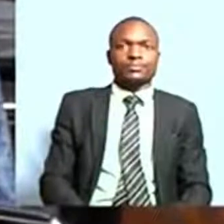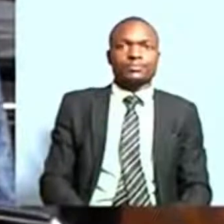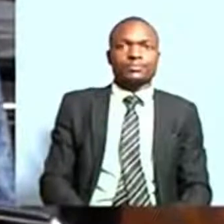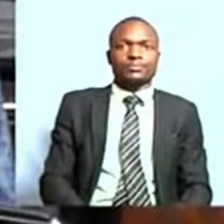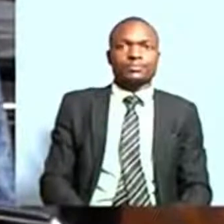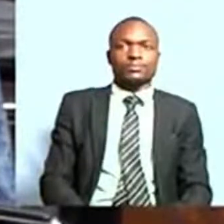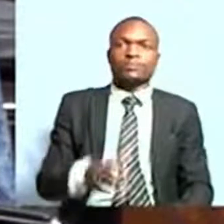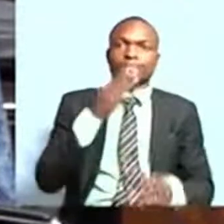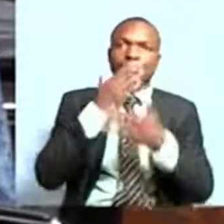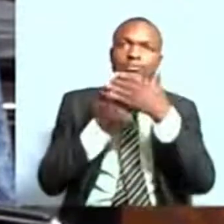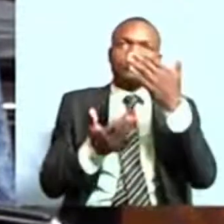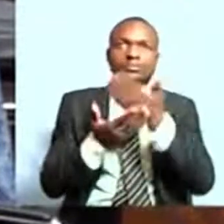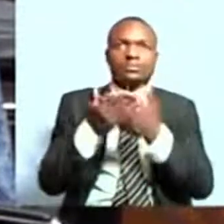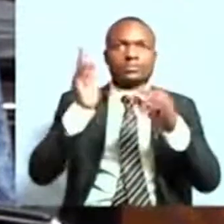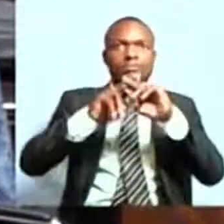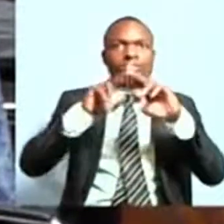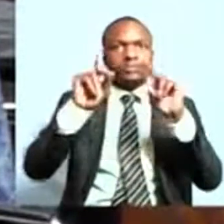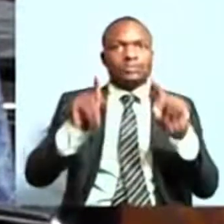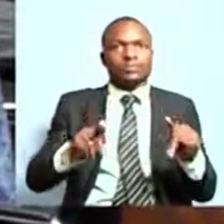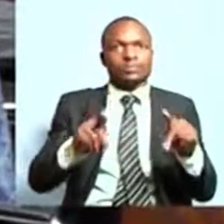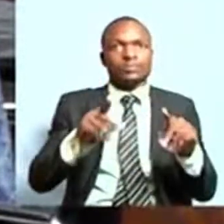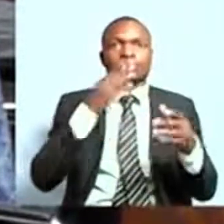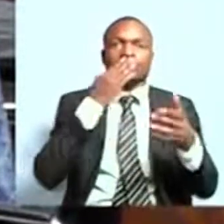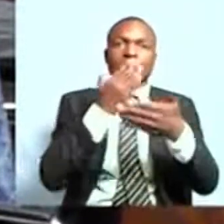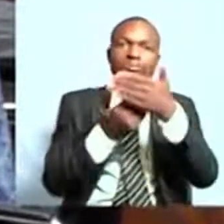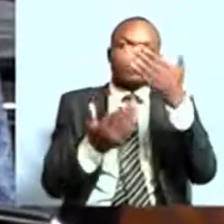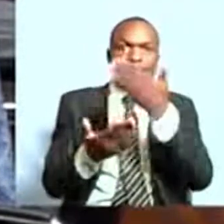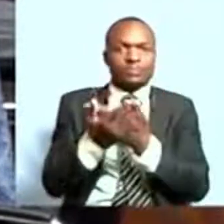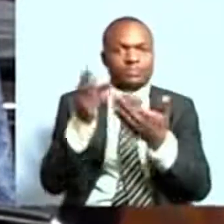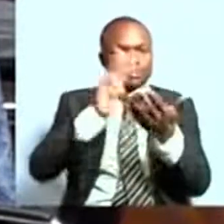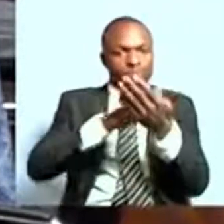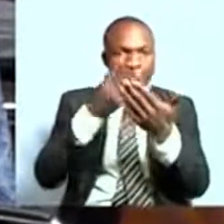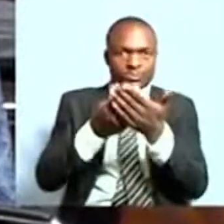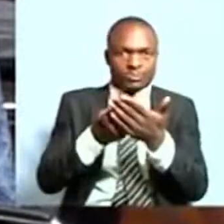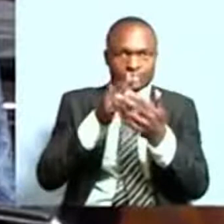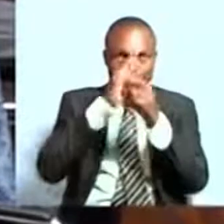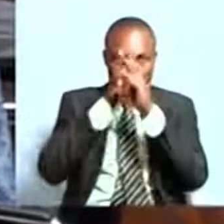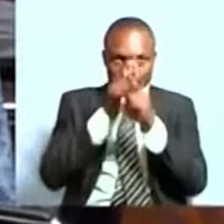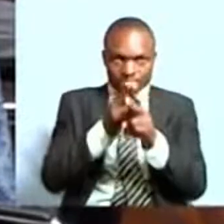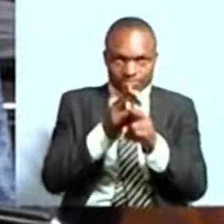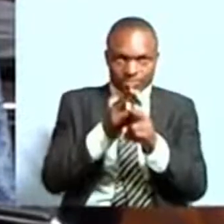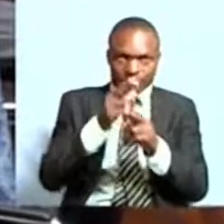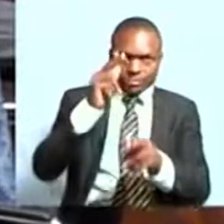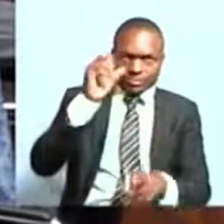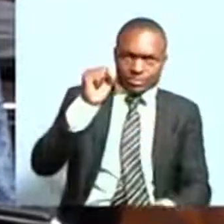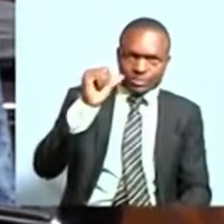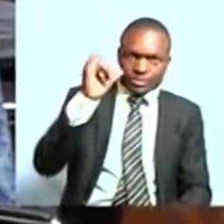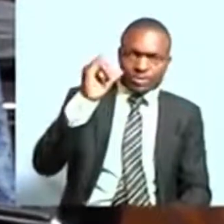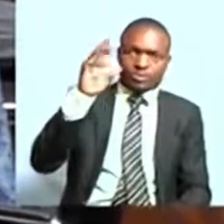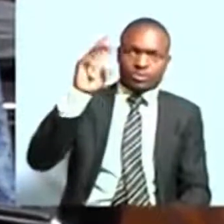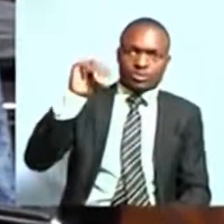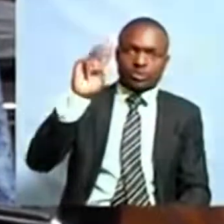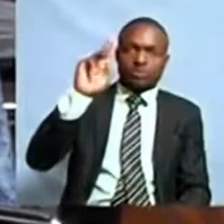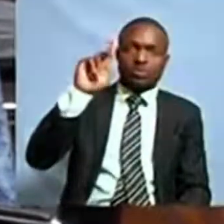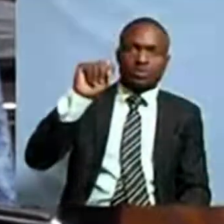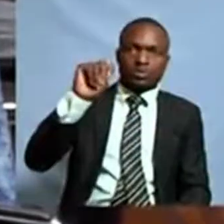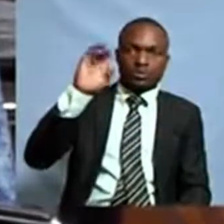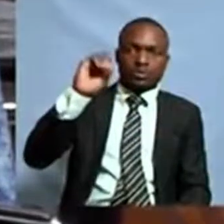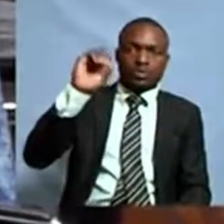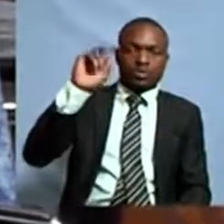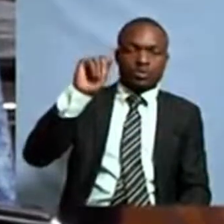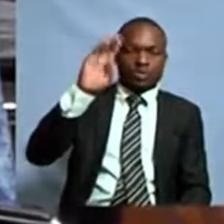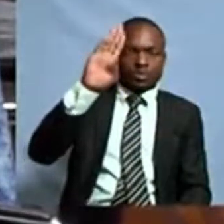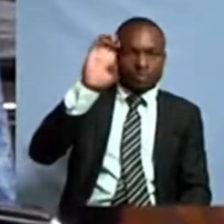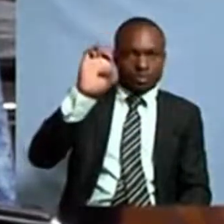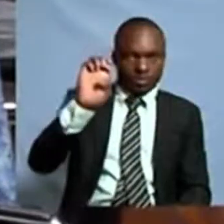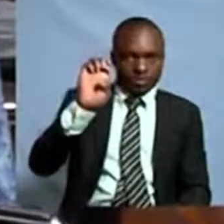Good morning, Chair. Good morning, our witness. I'm Honorable Njabo Simtowe, Member of Parliament for Bala constituency. Thank you.